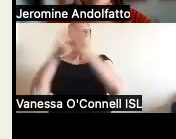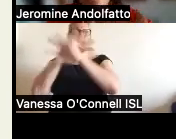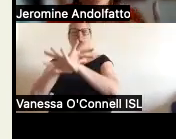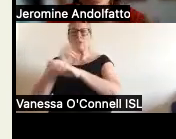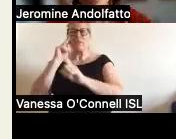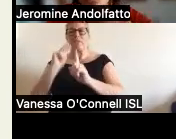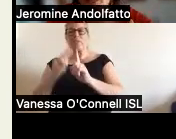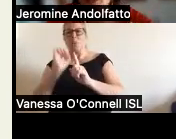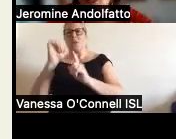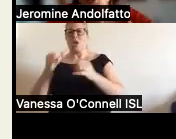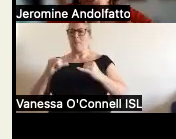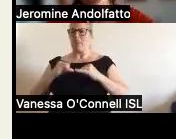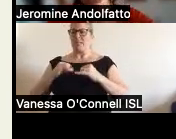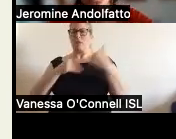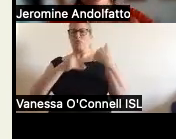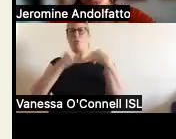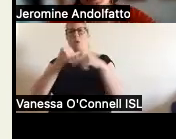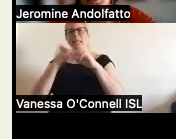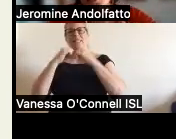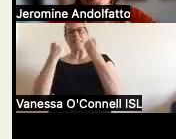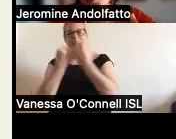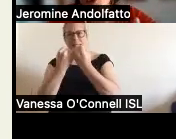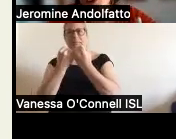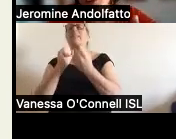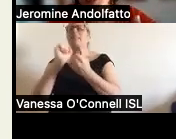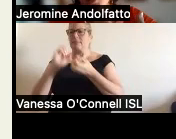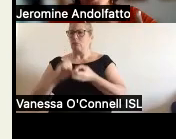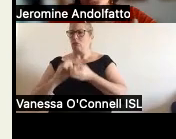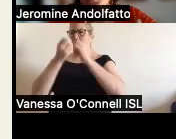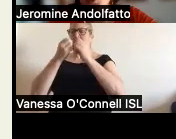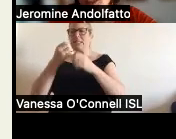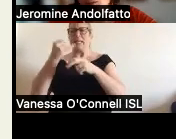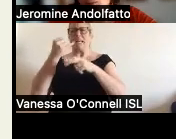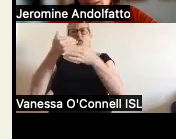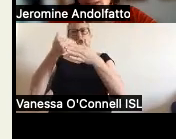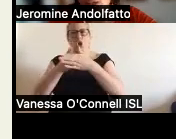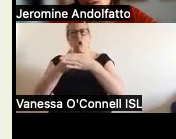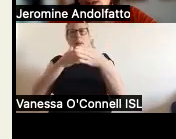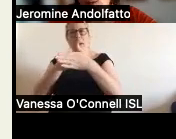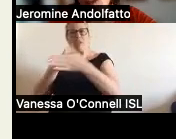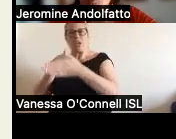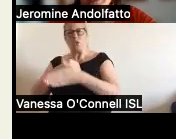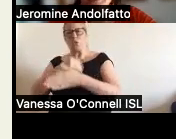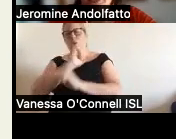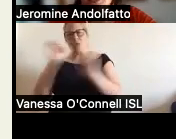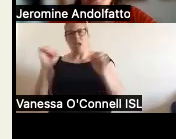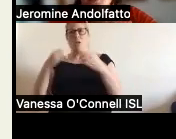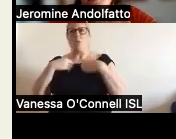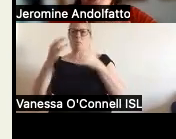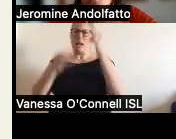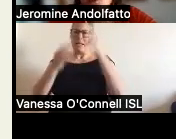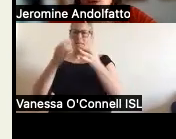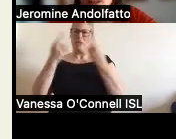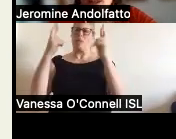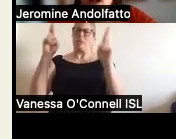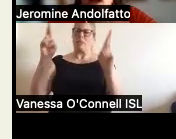and their role within the society, which then created internal barriers to their political representation, which means that